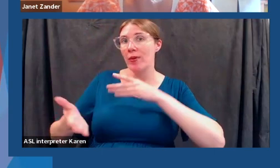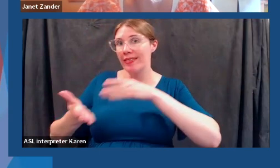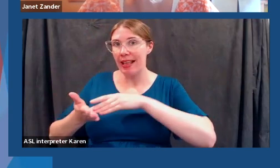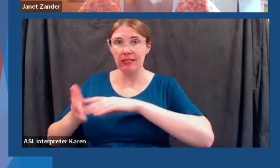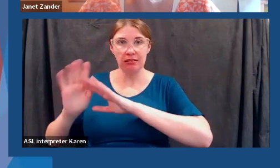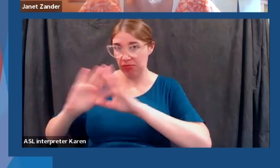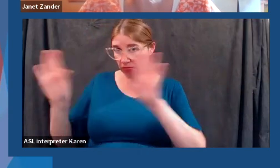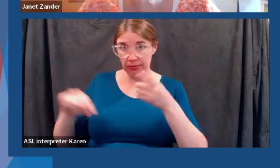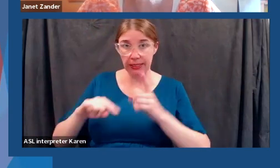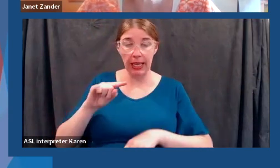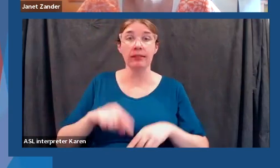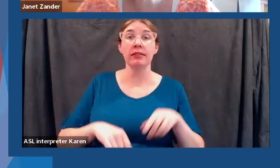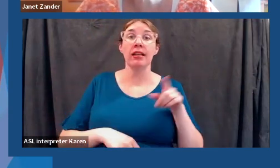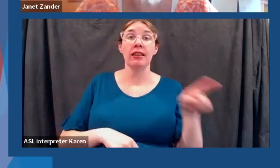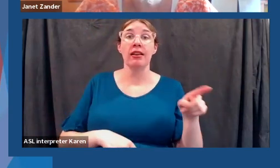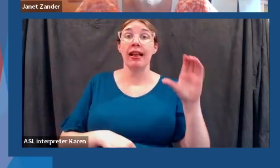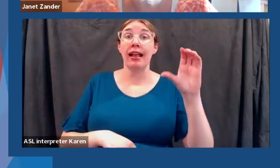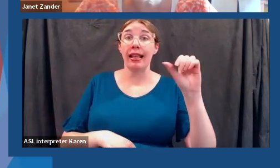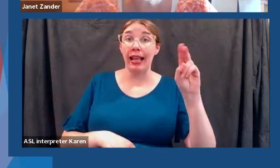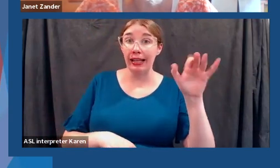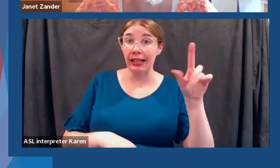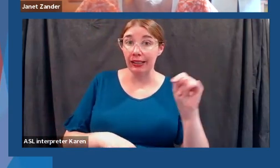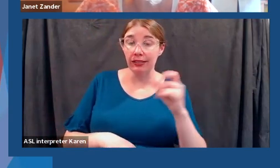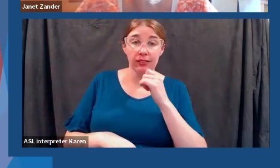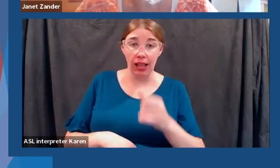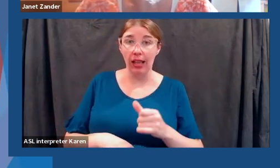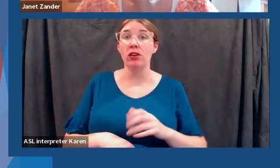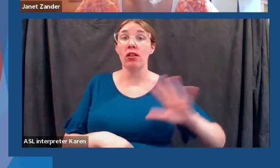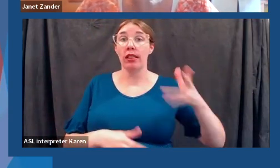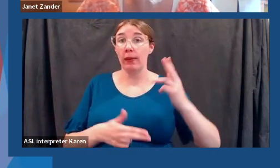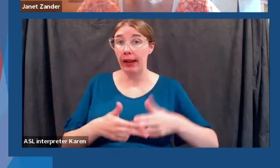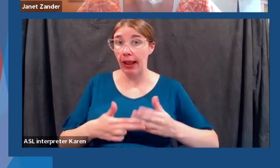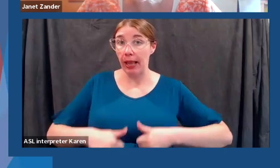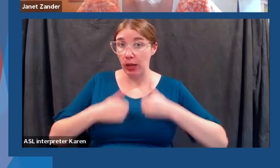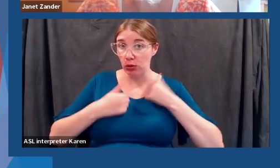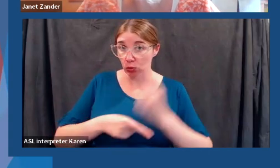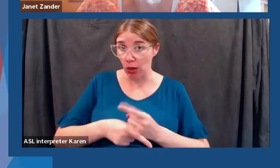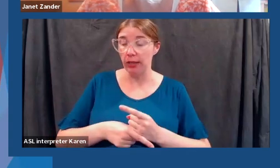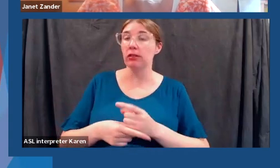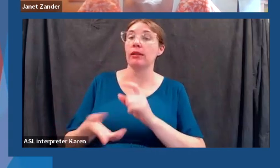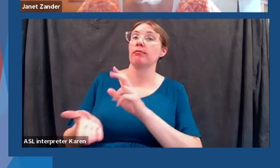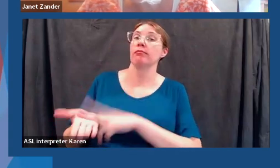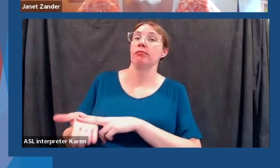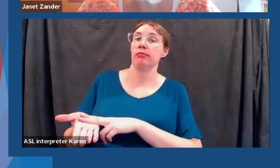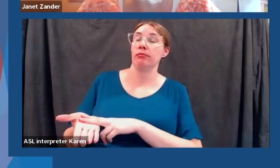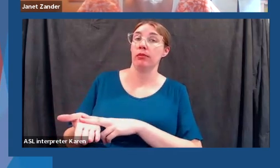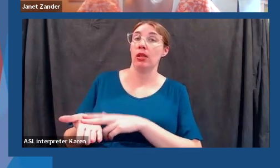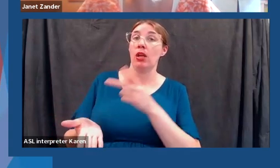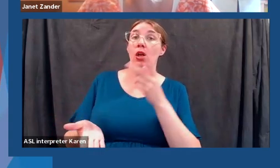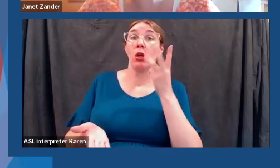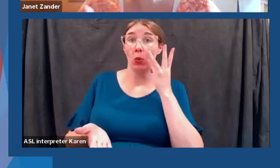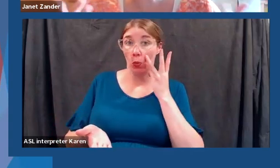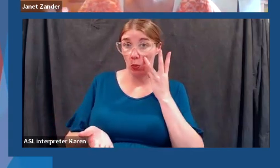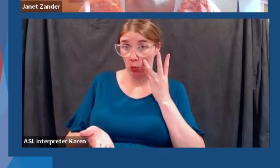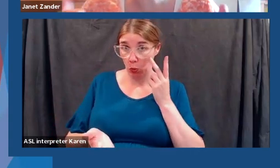candidate, and certifying that their name and address is shown as correct. The witness verifies that the voter completed the absentee ballot,